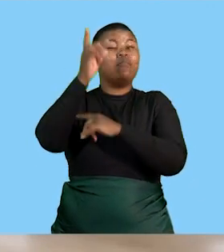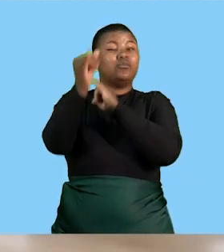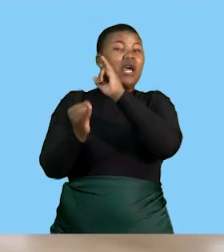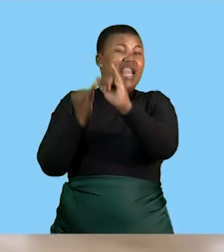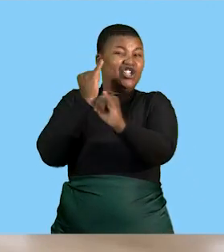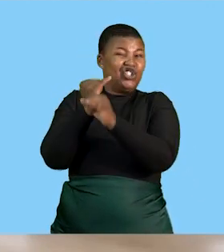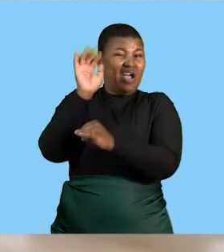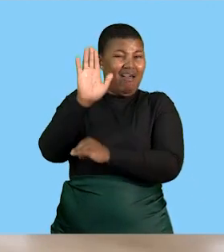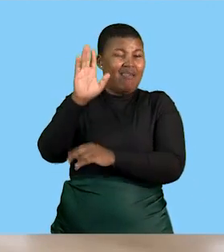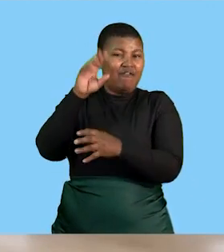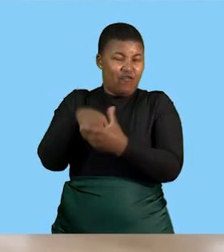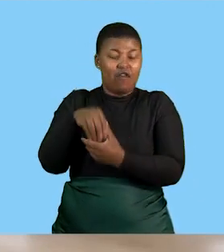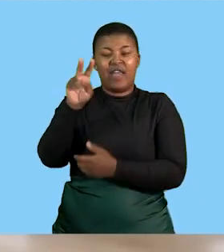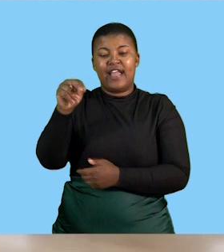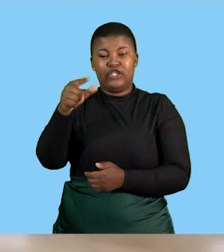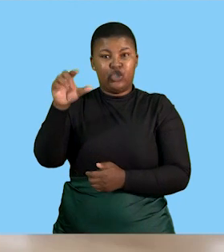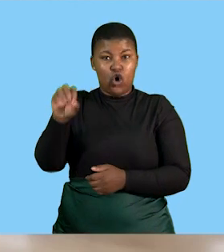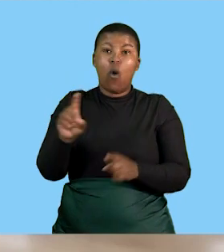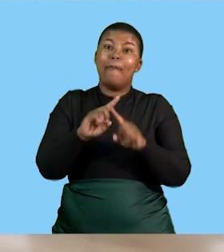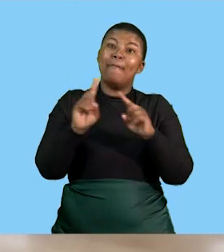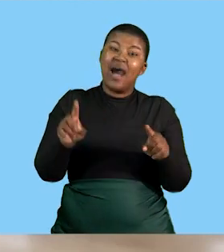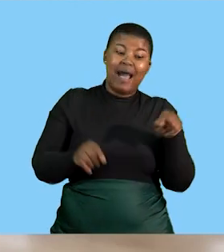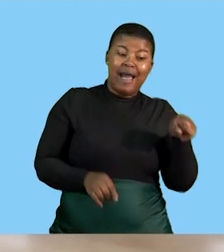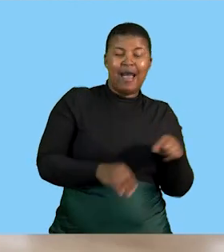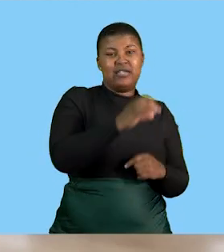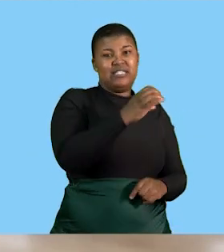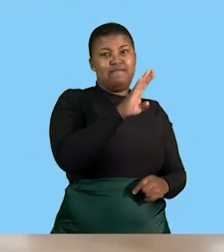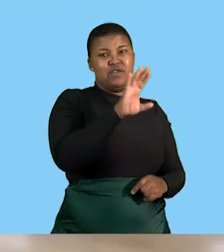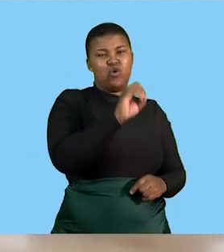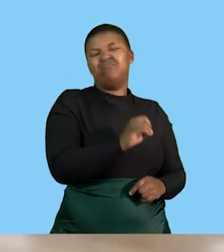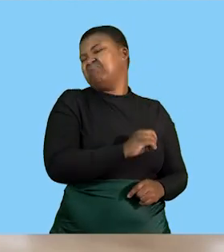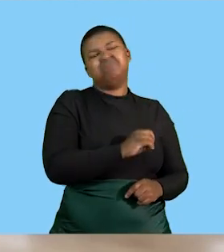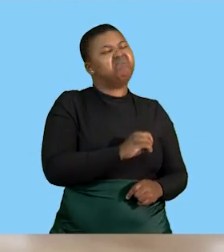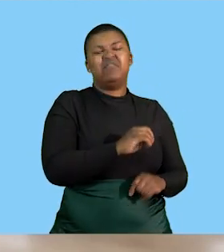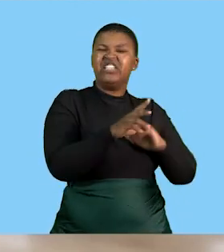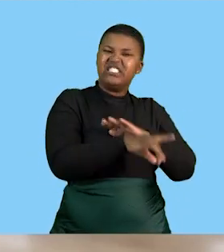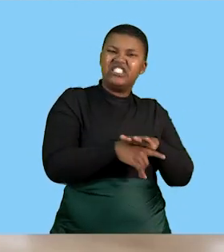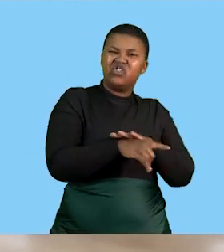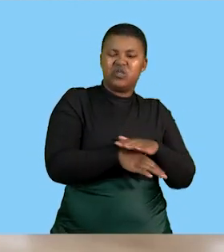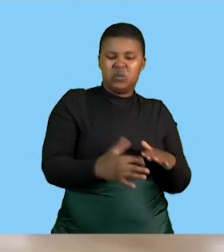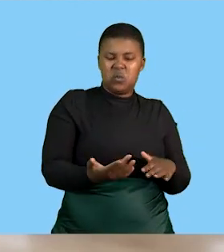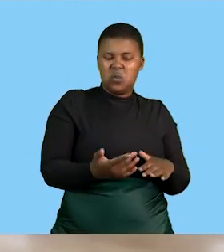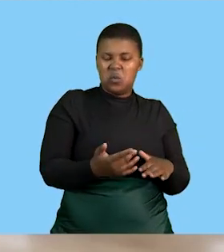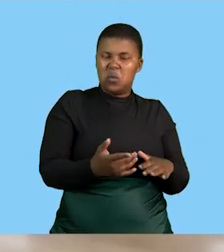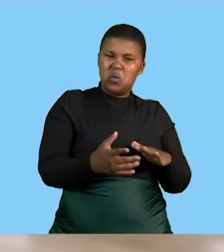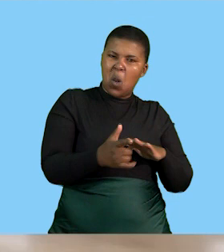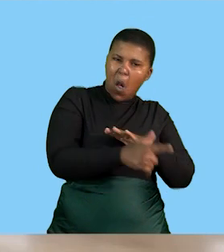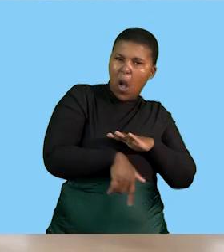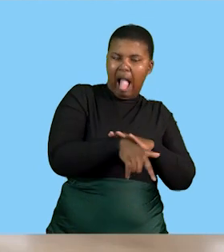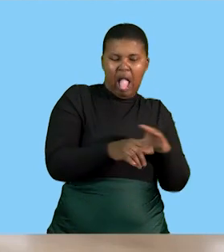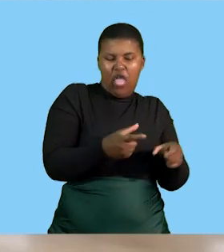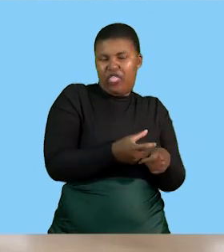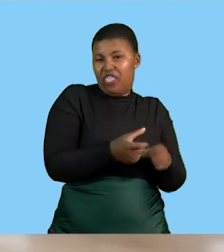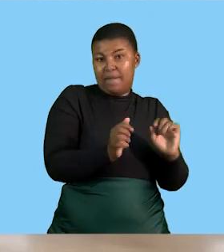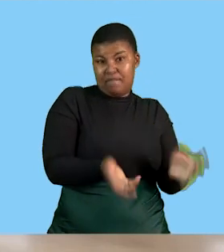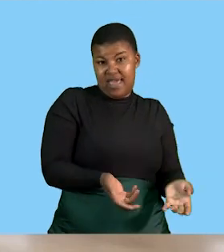So it will be in a smaller community, for example, a district or a town. All right, so that's